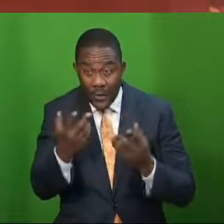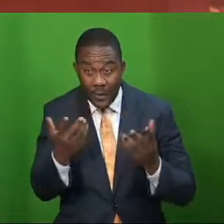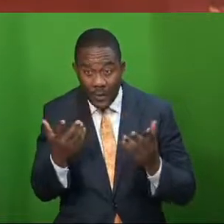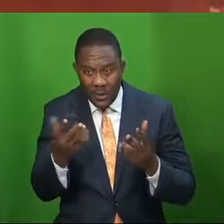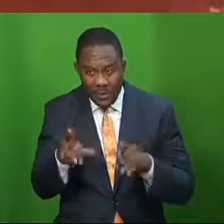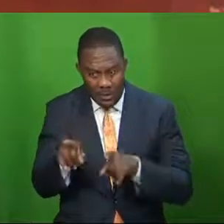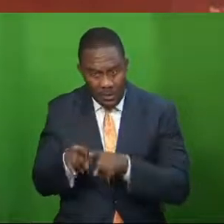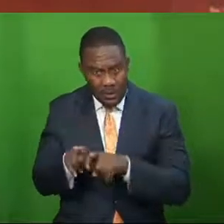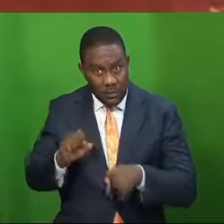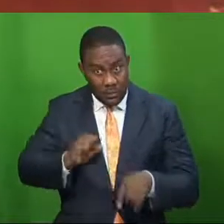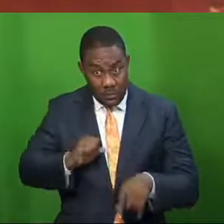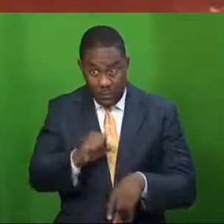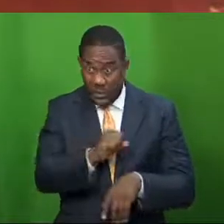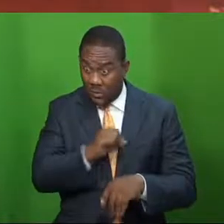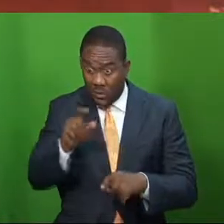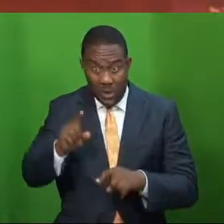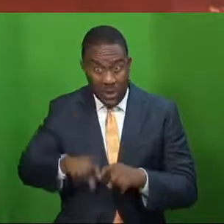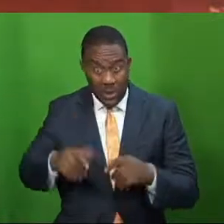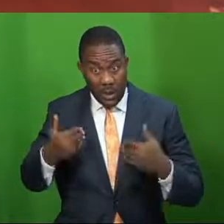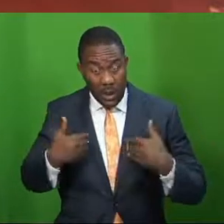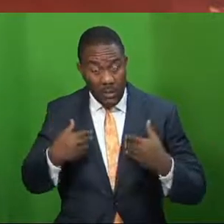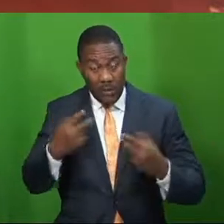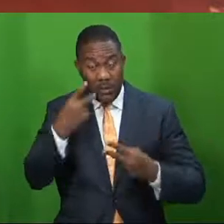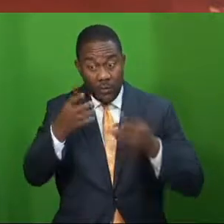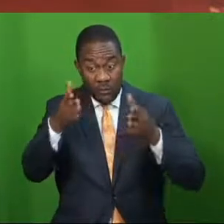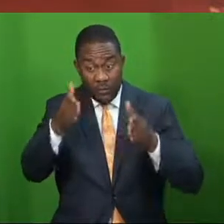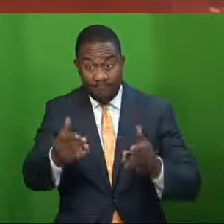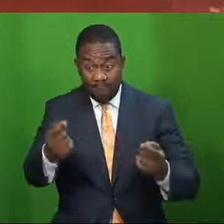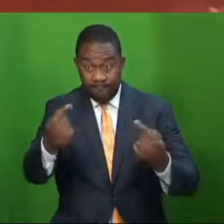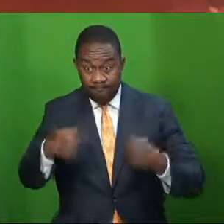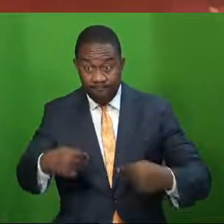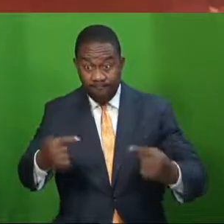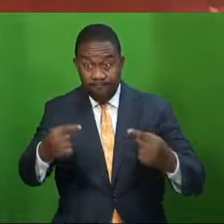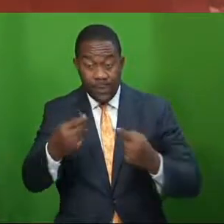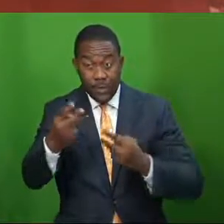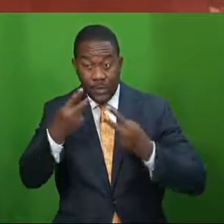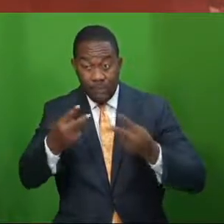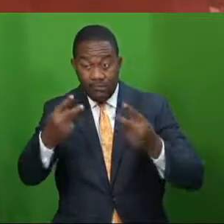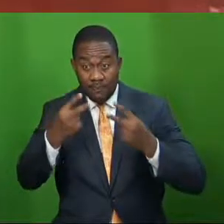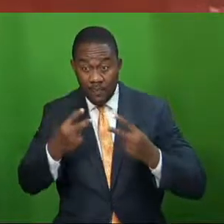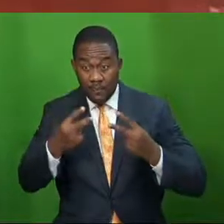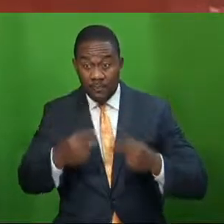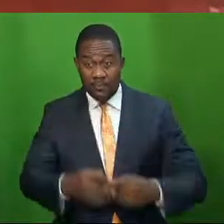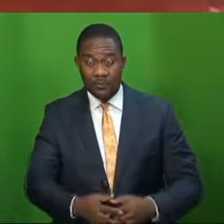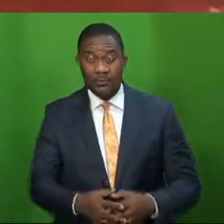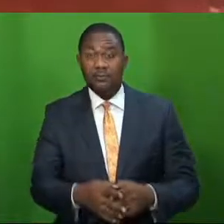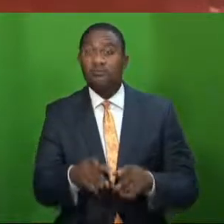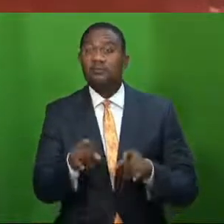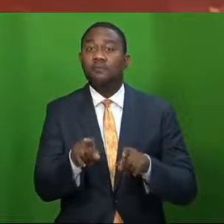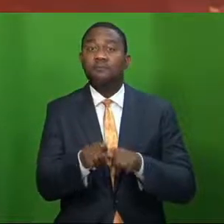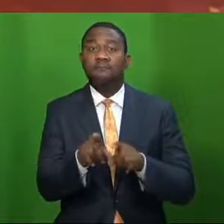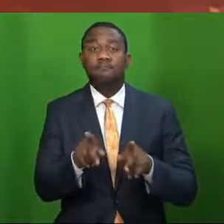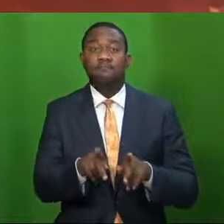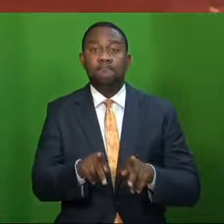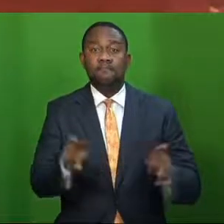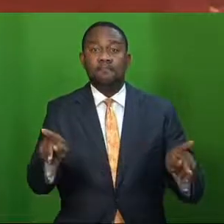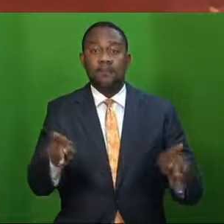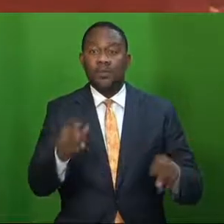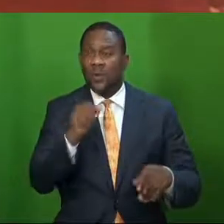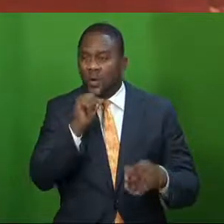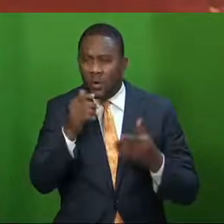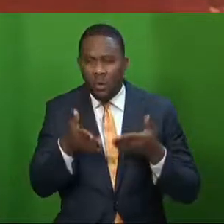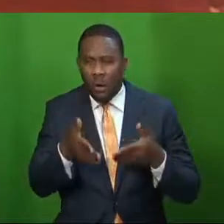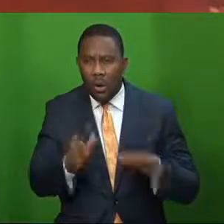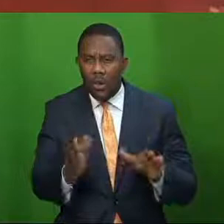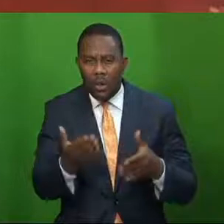restate the fact that the public would also not be